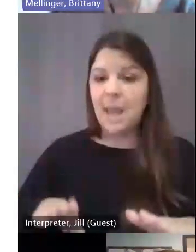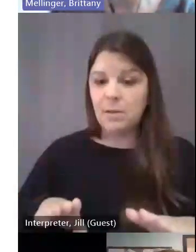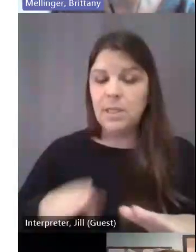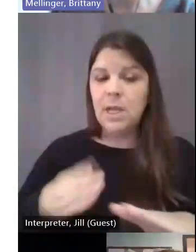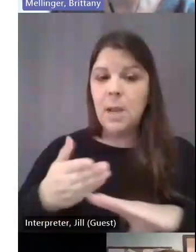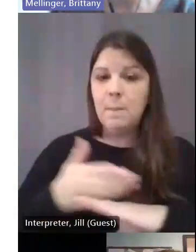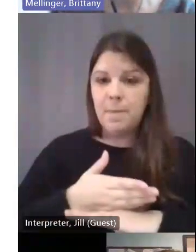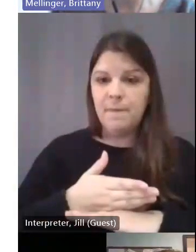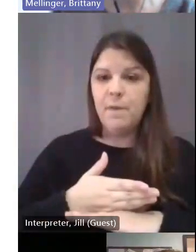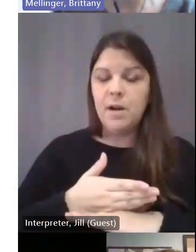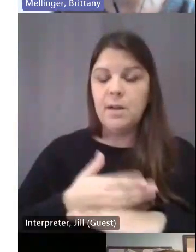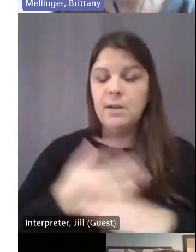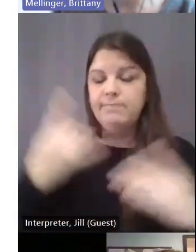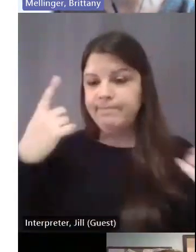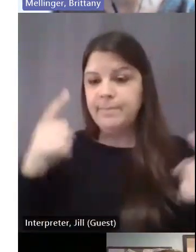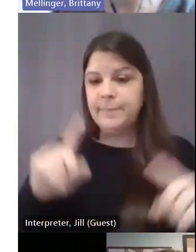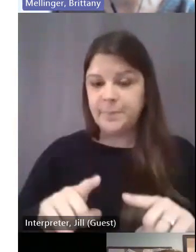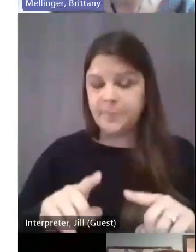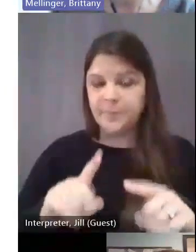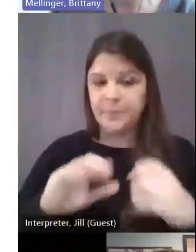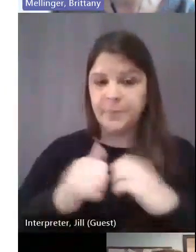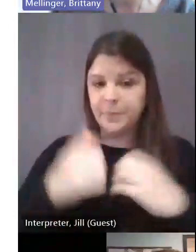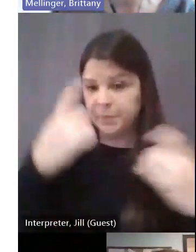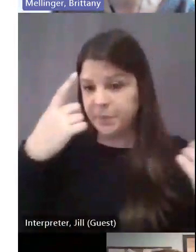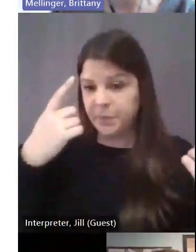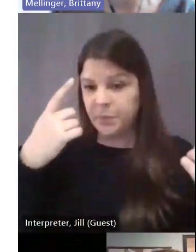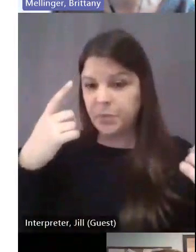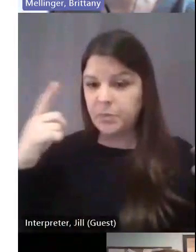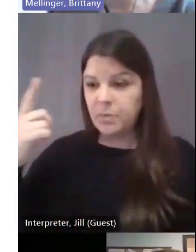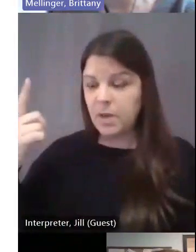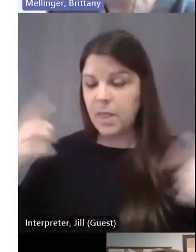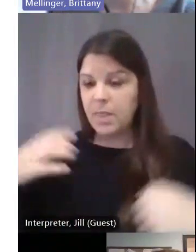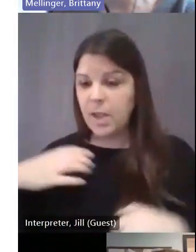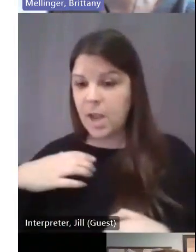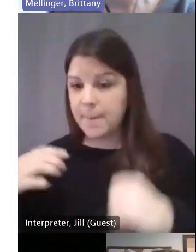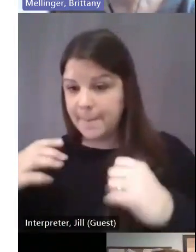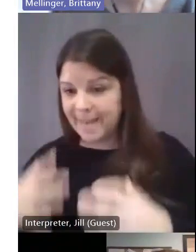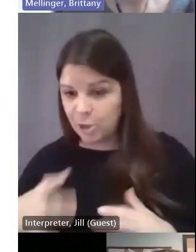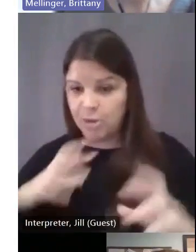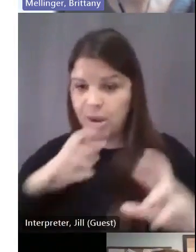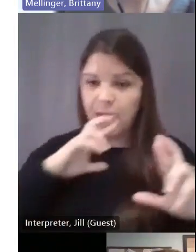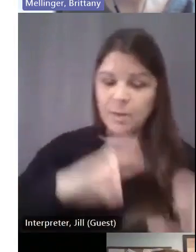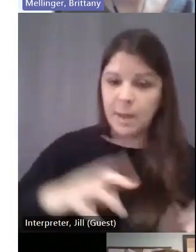to a finding, seeing if there's a way to come to an agreement between the complainant and the respondent.